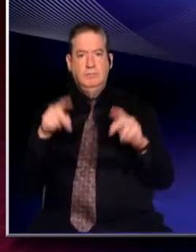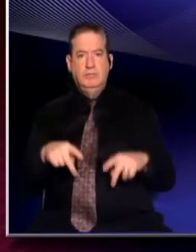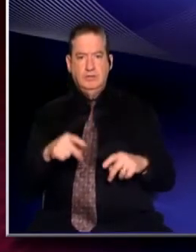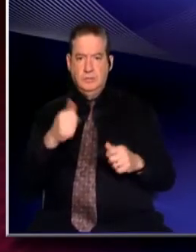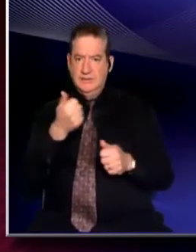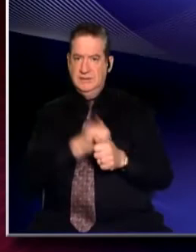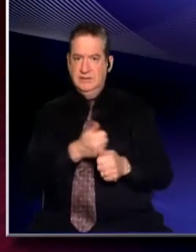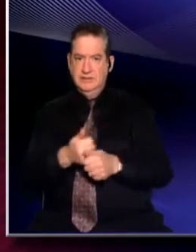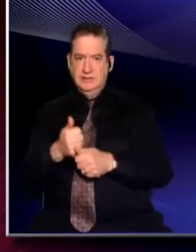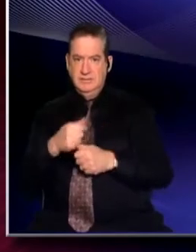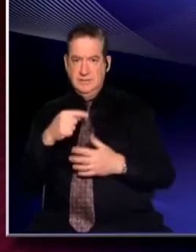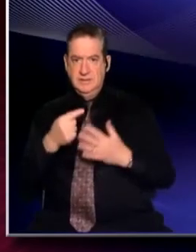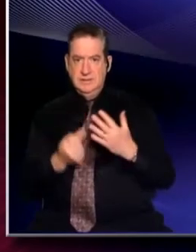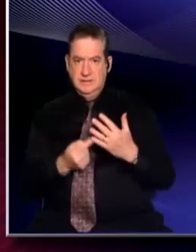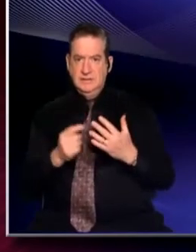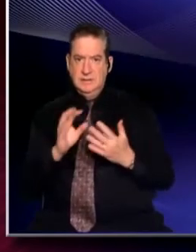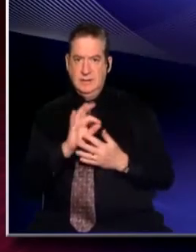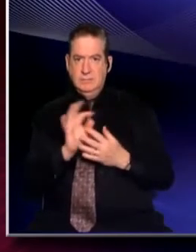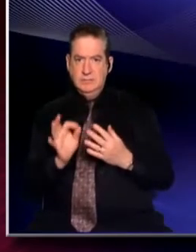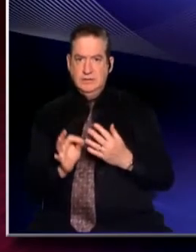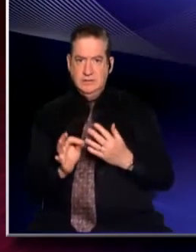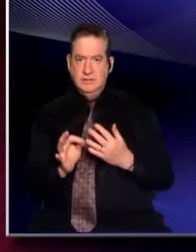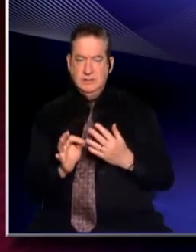of these options? And